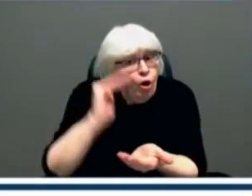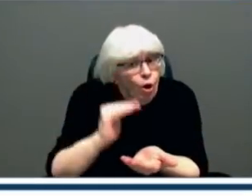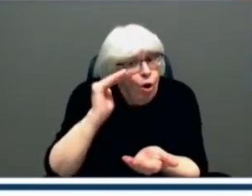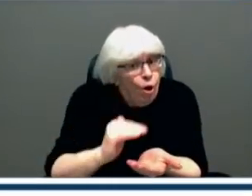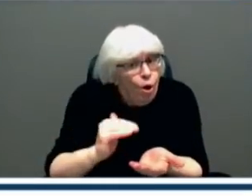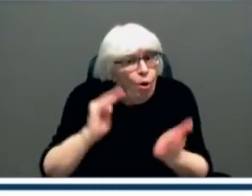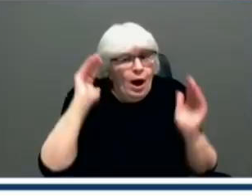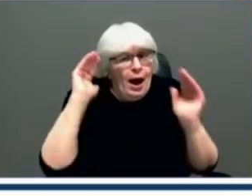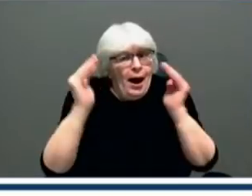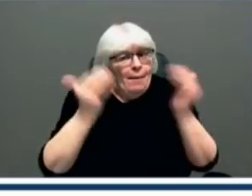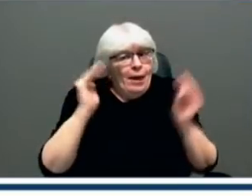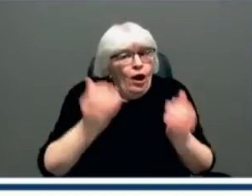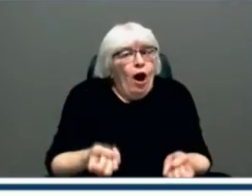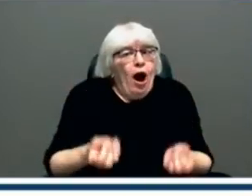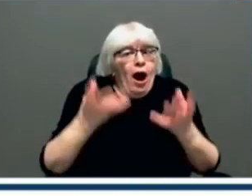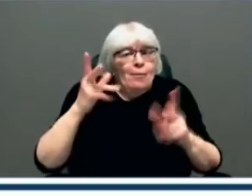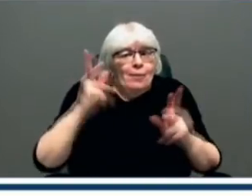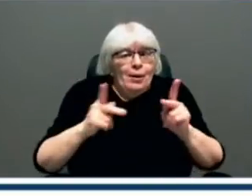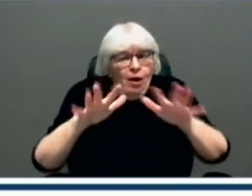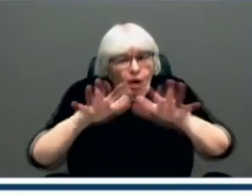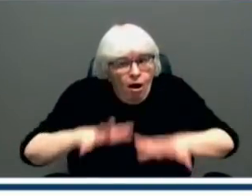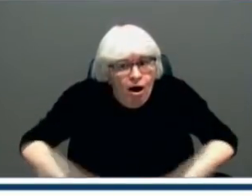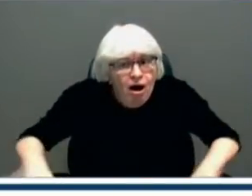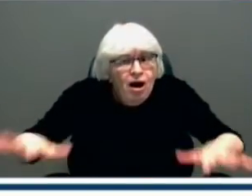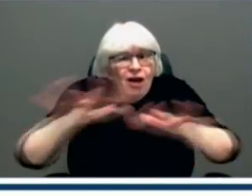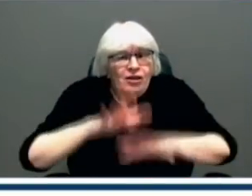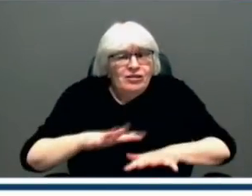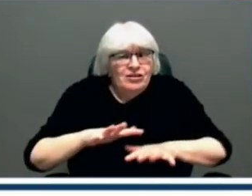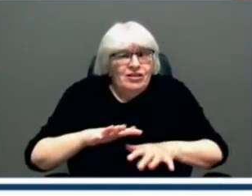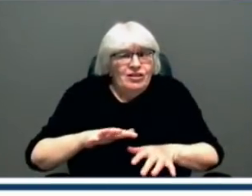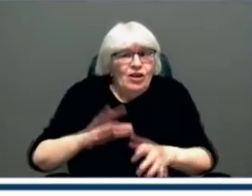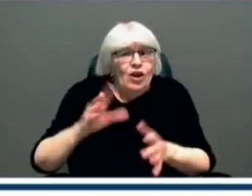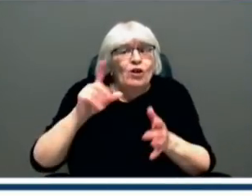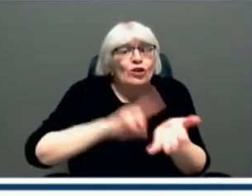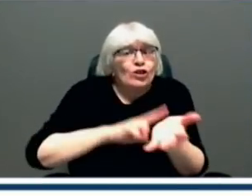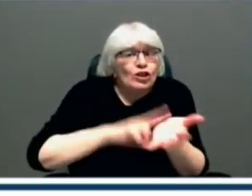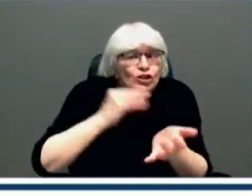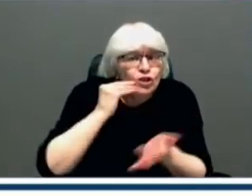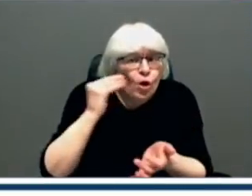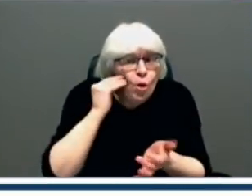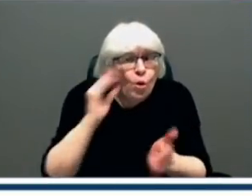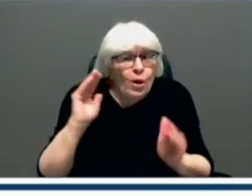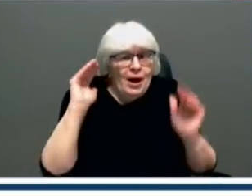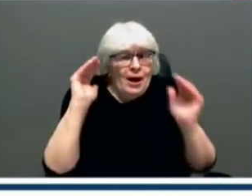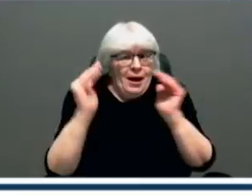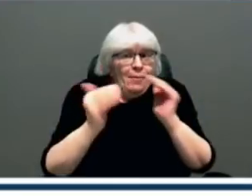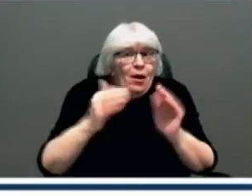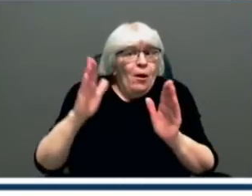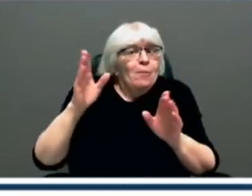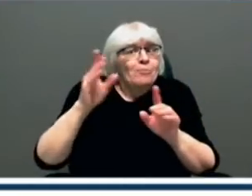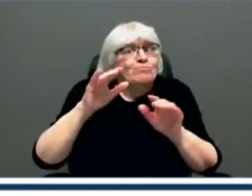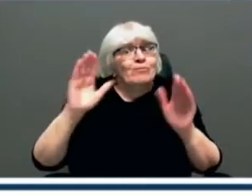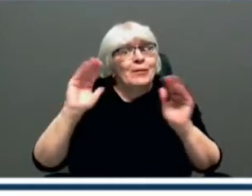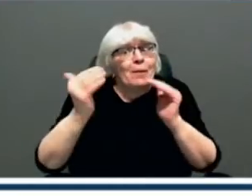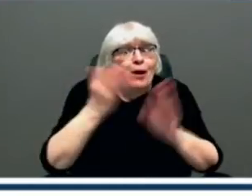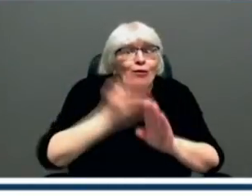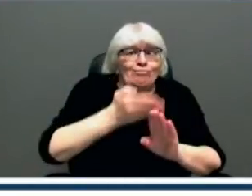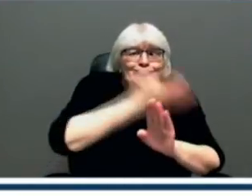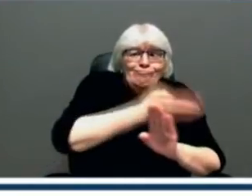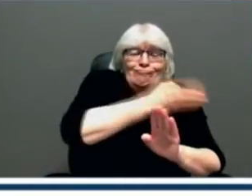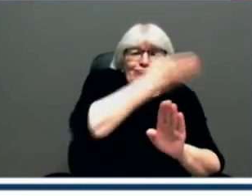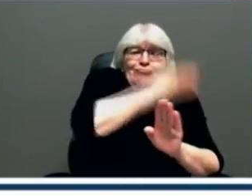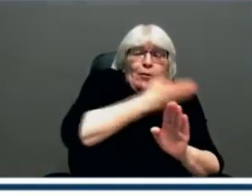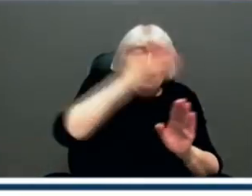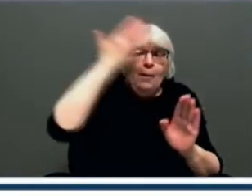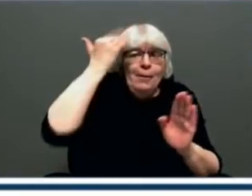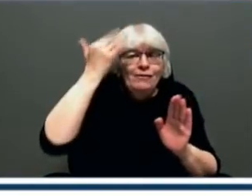whole and in long-term care compared to previous waves, again, because of the impact of vaccine. In terms